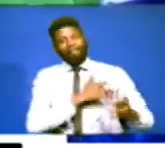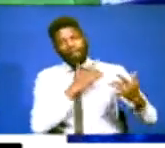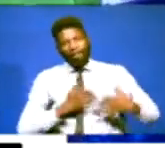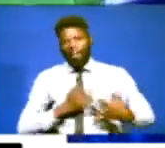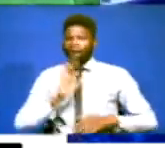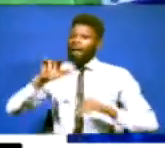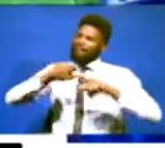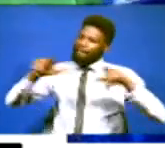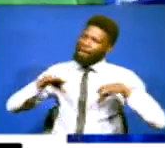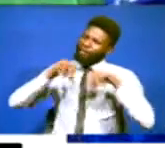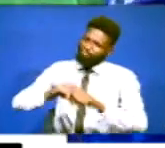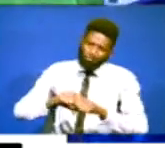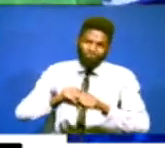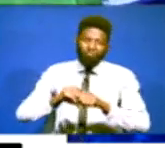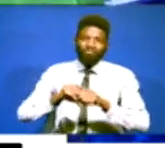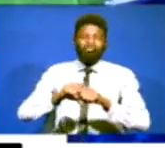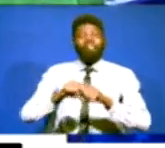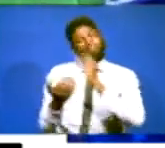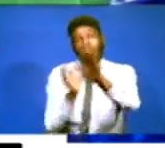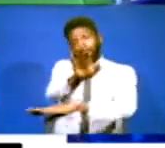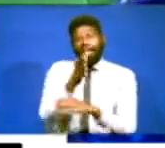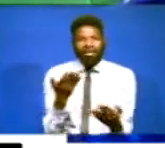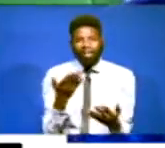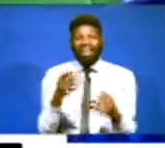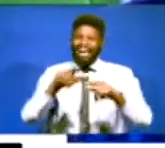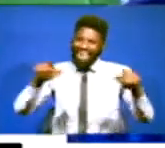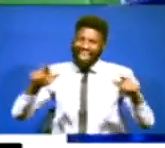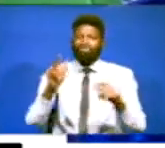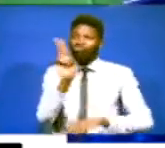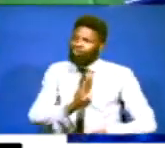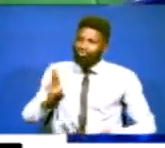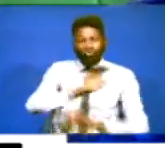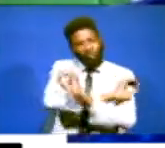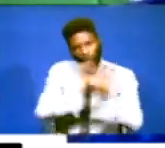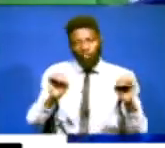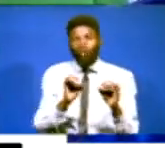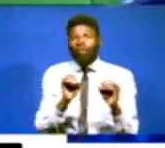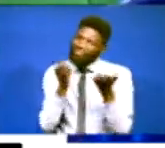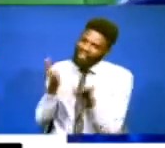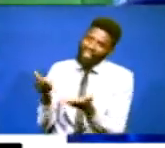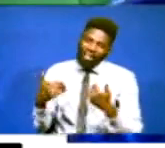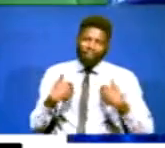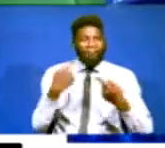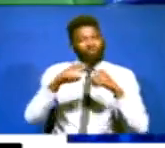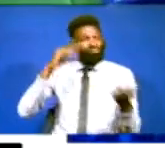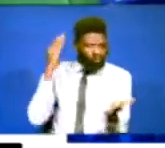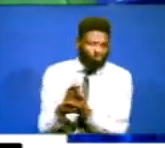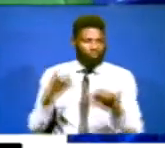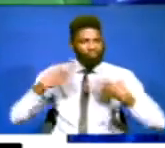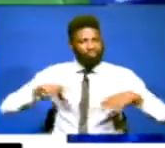hold, idle land, when the real freedom fighters who fought for the freedom